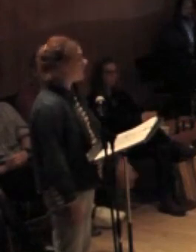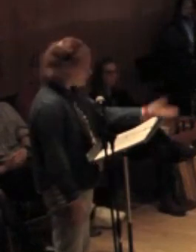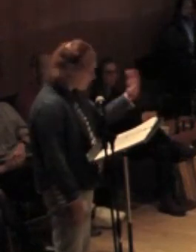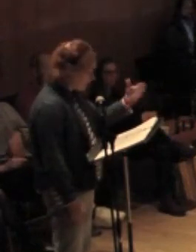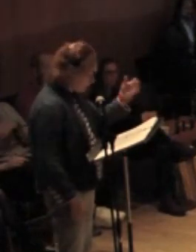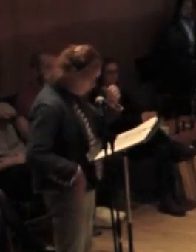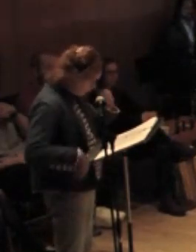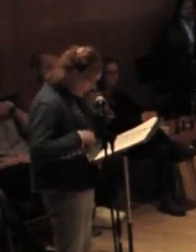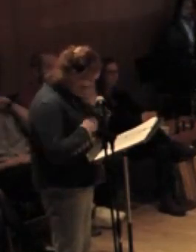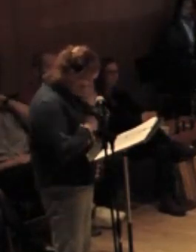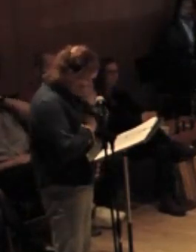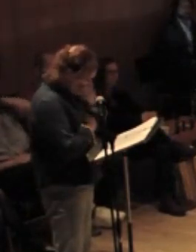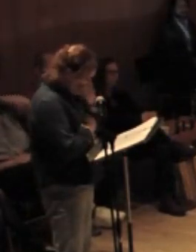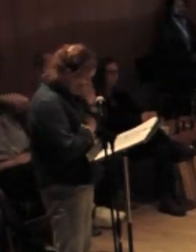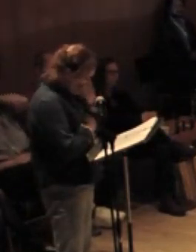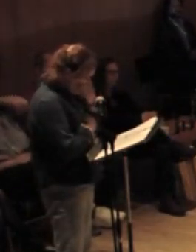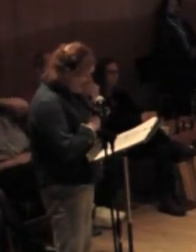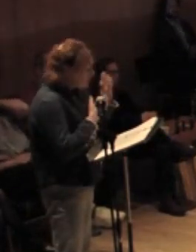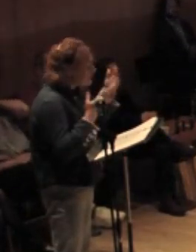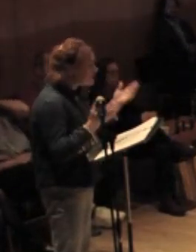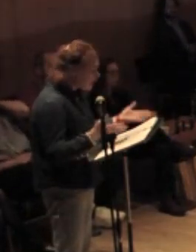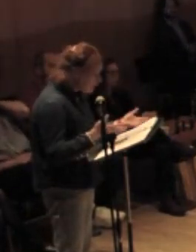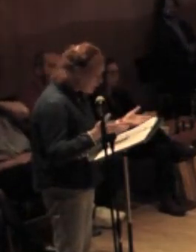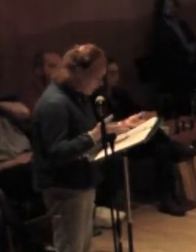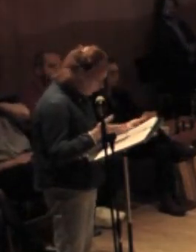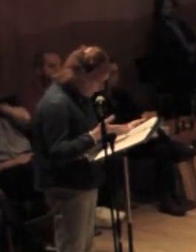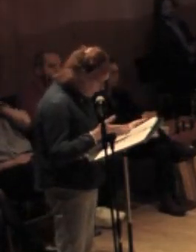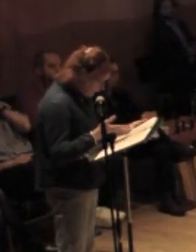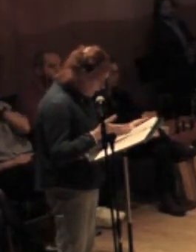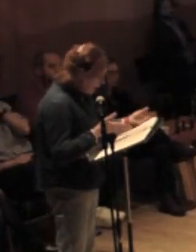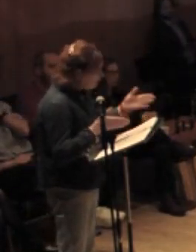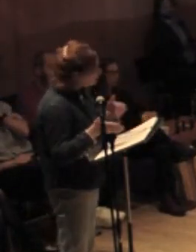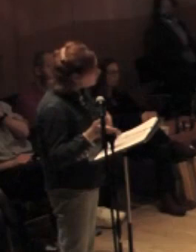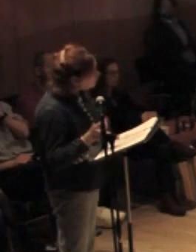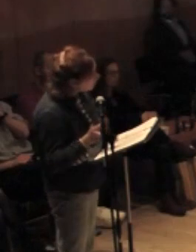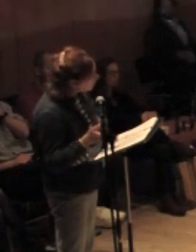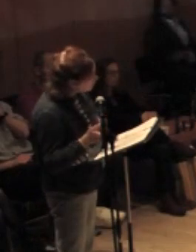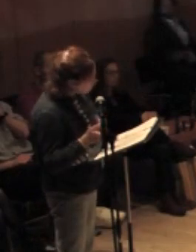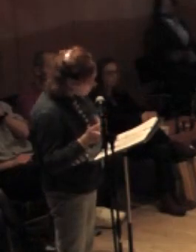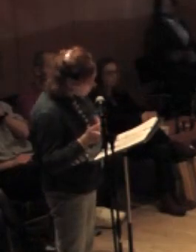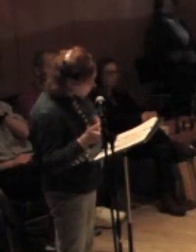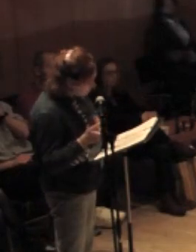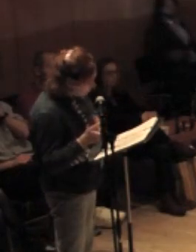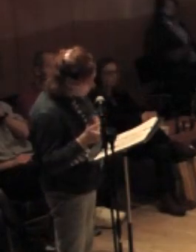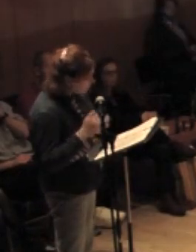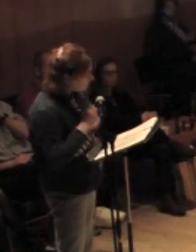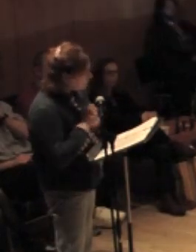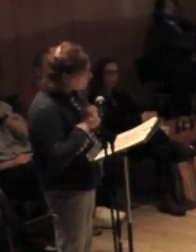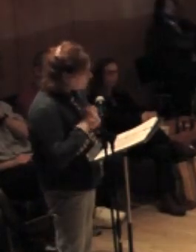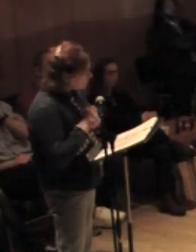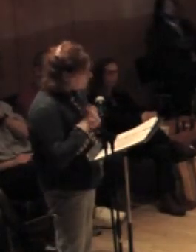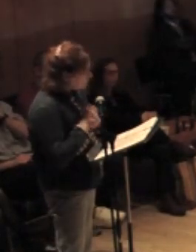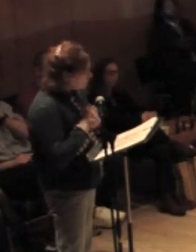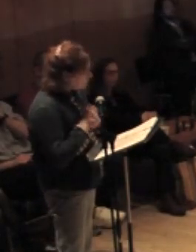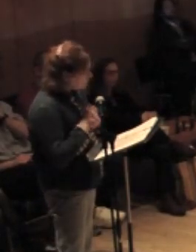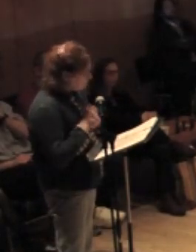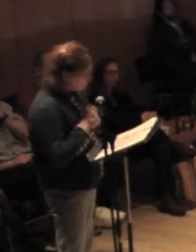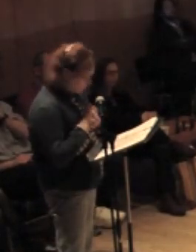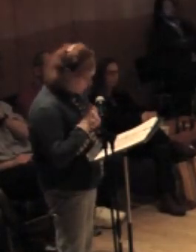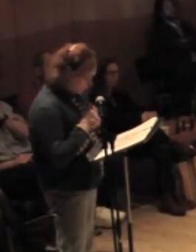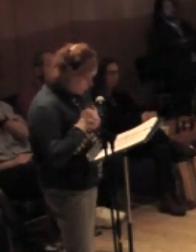one thing or another come on yeah I'm here now say you're coming and then you don't come I did